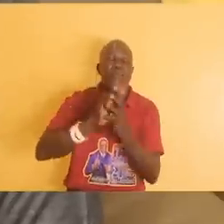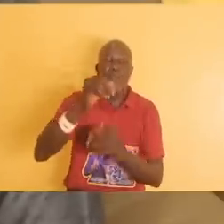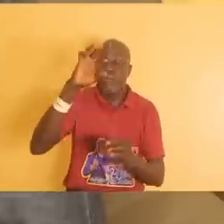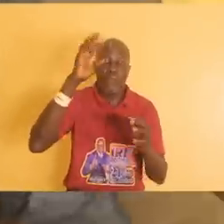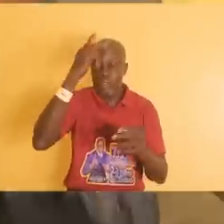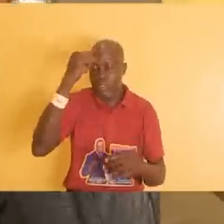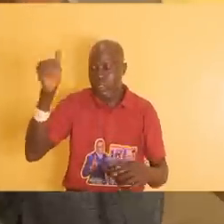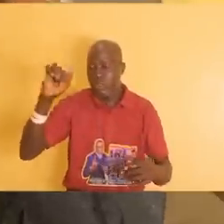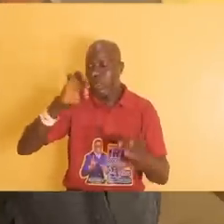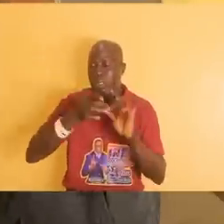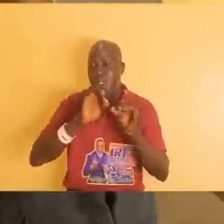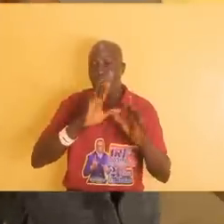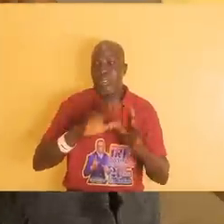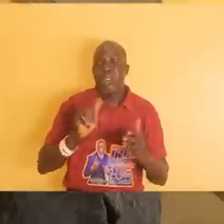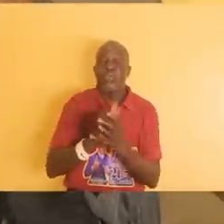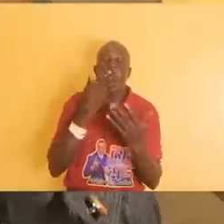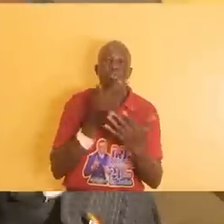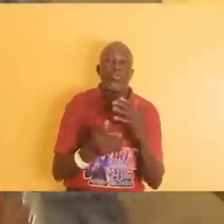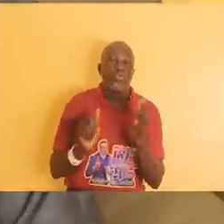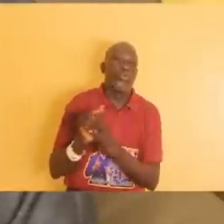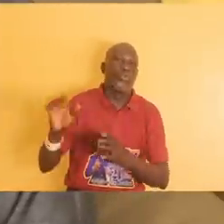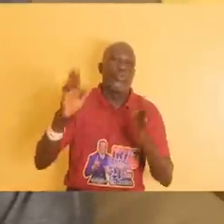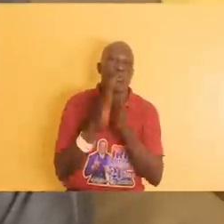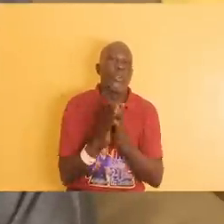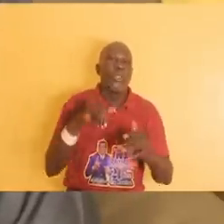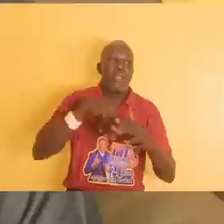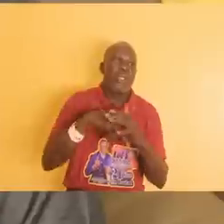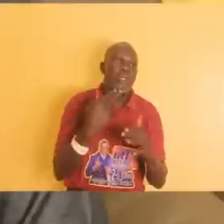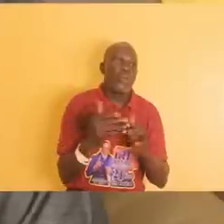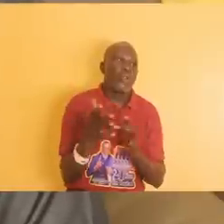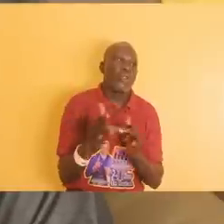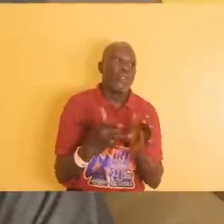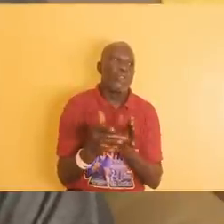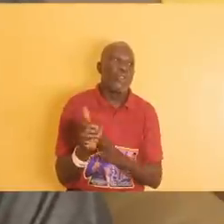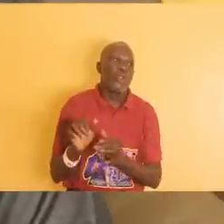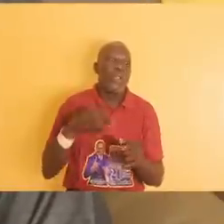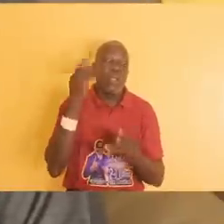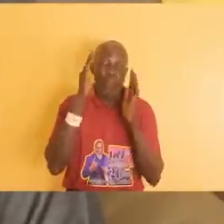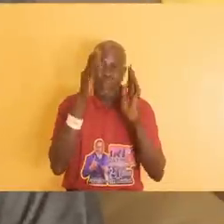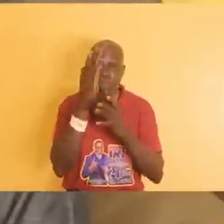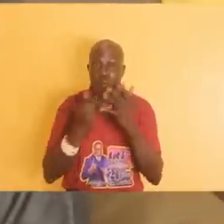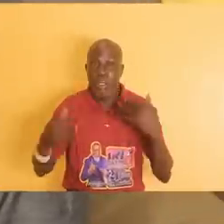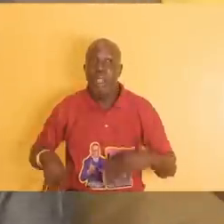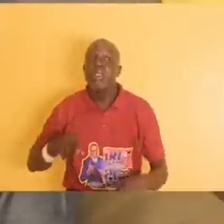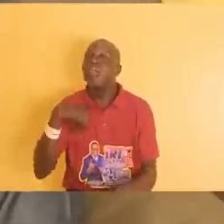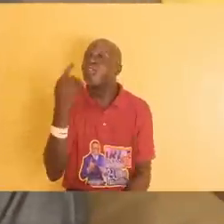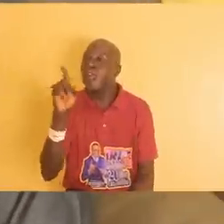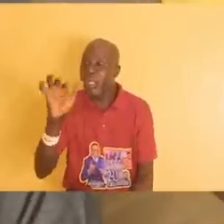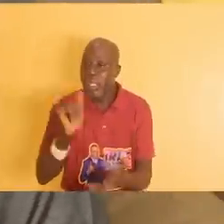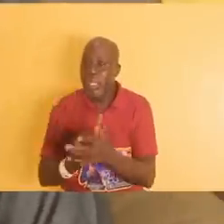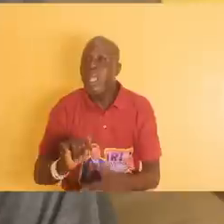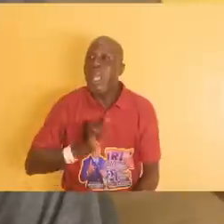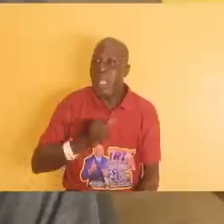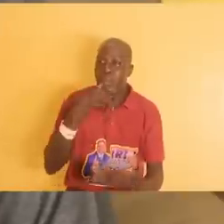8 p.m. for Dream Interpretation with Father Prayer. In the name of Jesus, we have the mercy. Face somebody. I show that